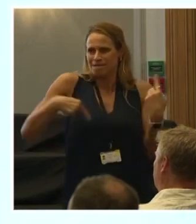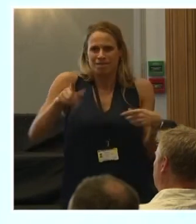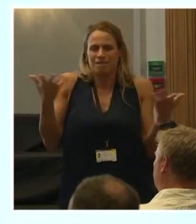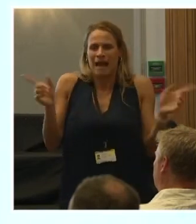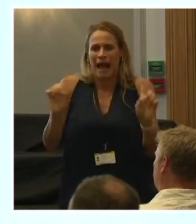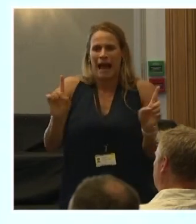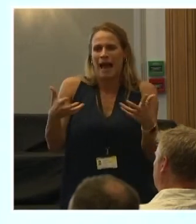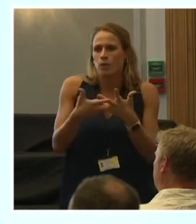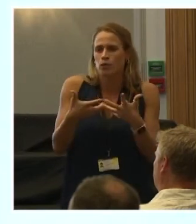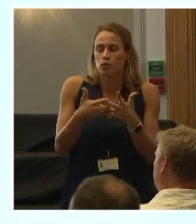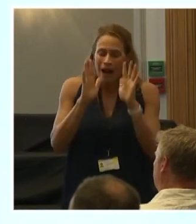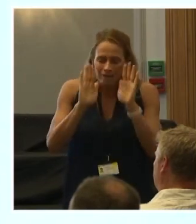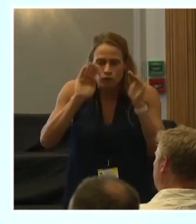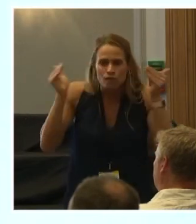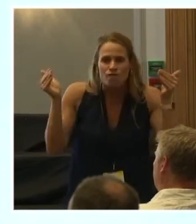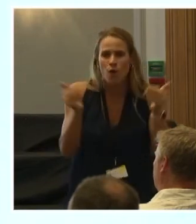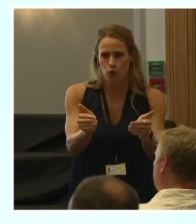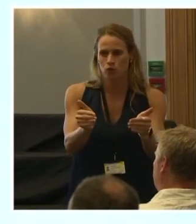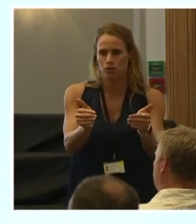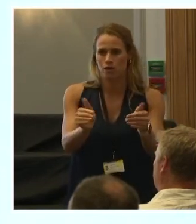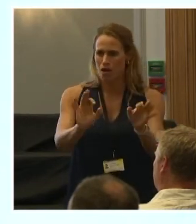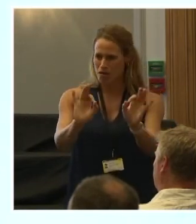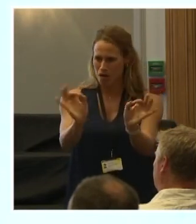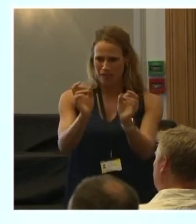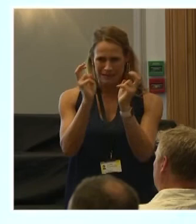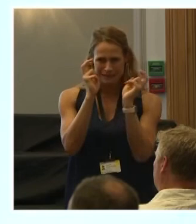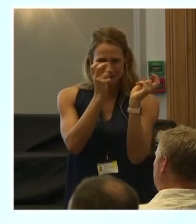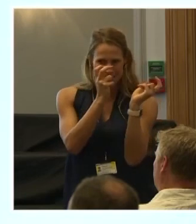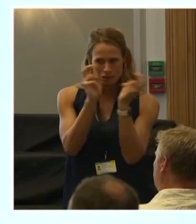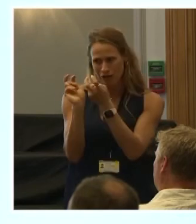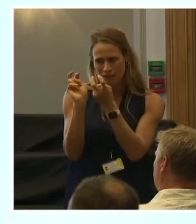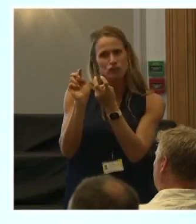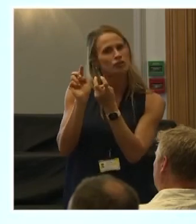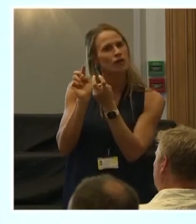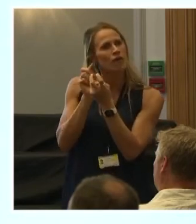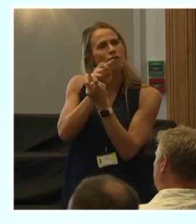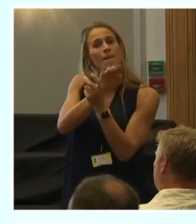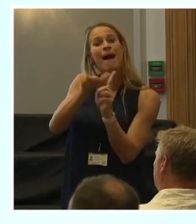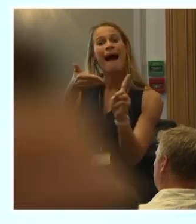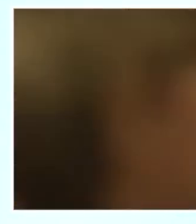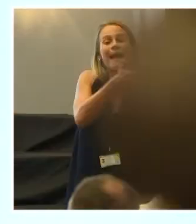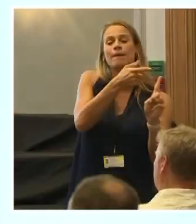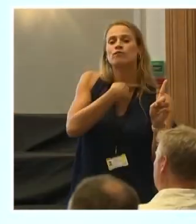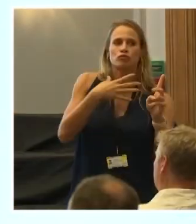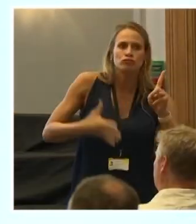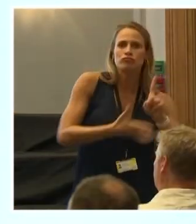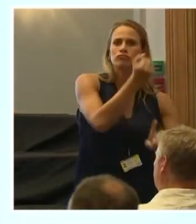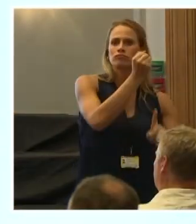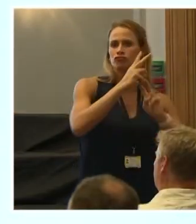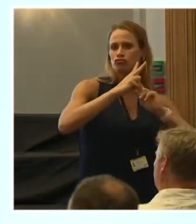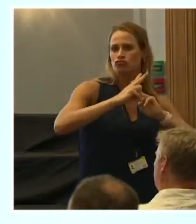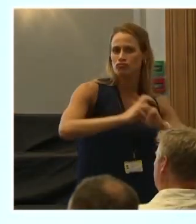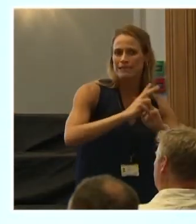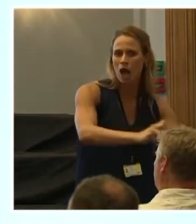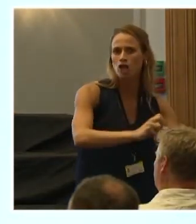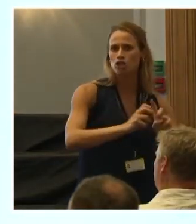is maintain our focus. Nothing should distract us from our mission to find treatments and cures for retinal dystrophies and